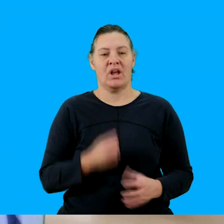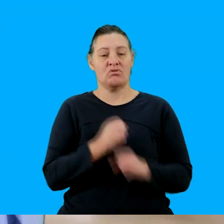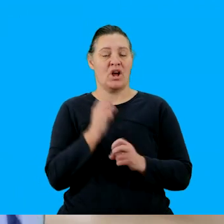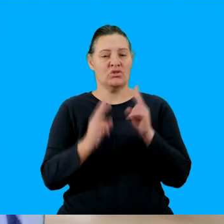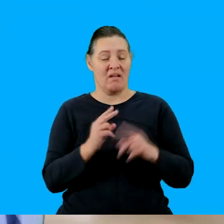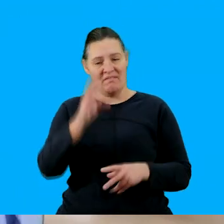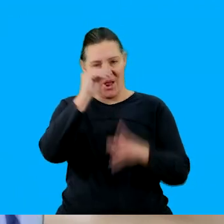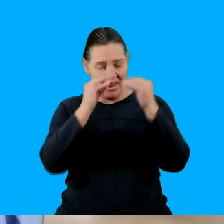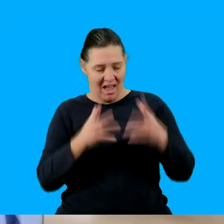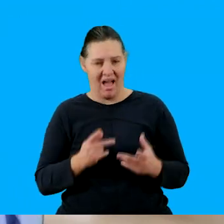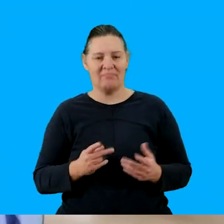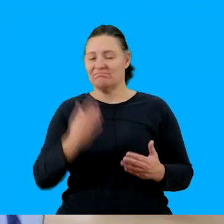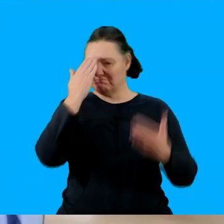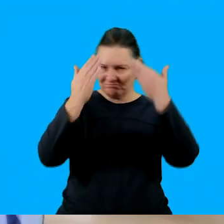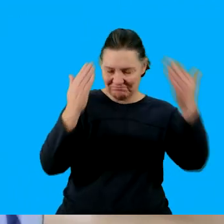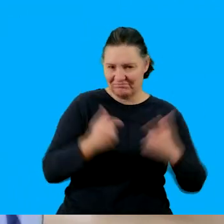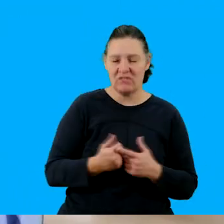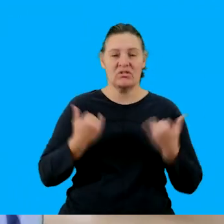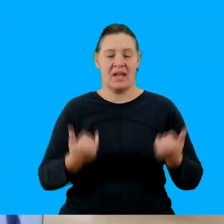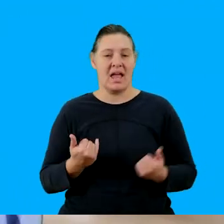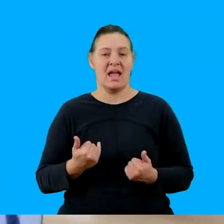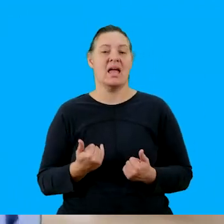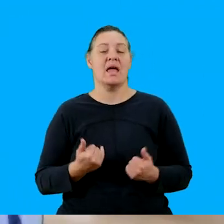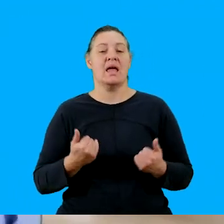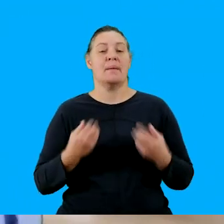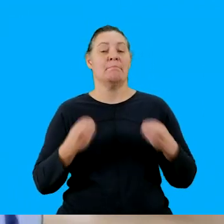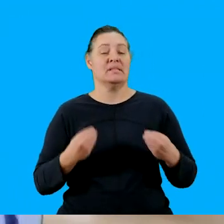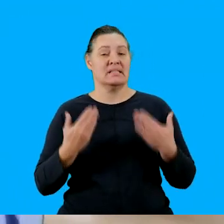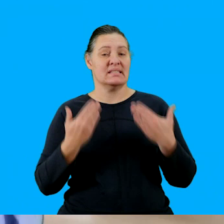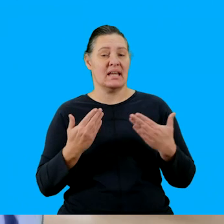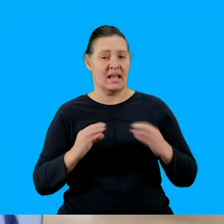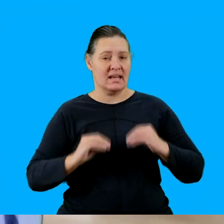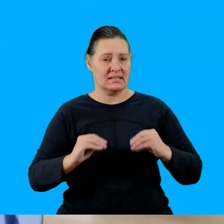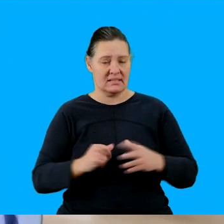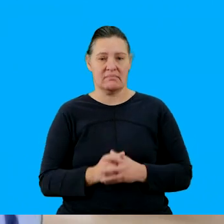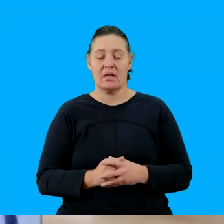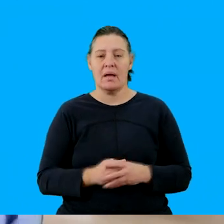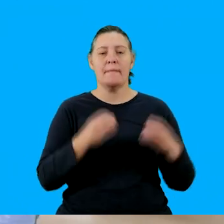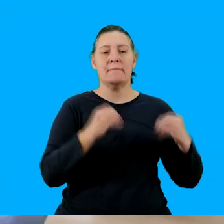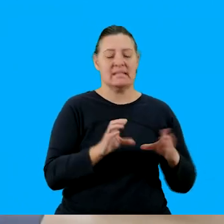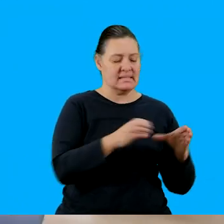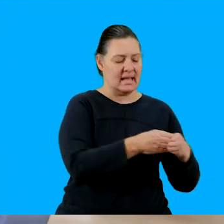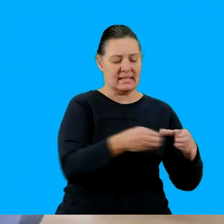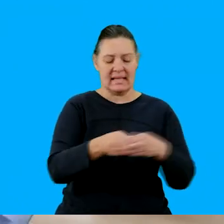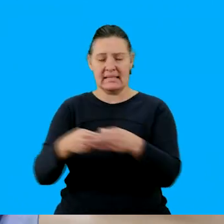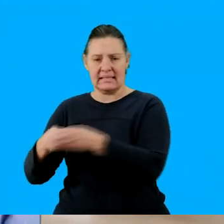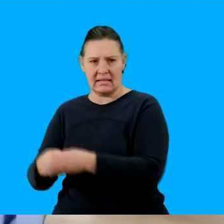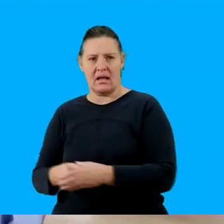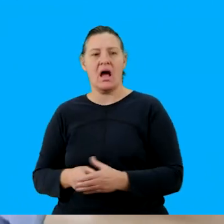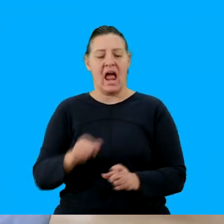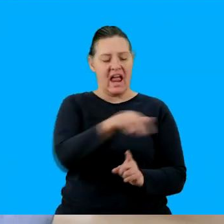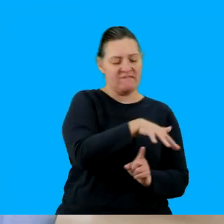Good day, grade 12 learners. Welcome to today's business studies lesson. The focus of today's lesson will be business sectors and